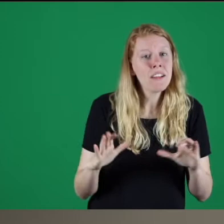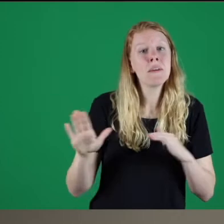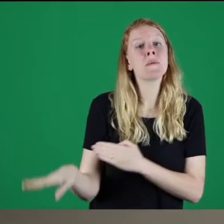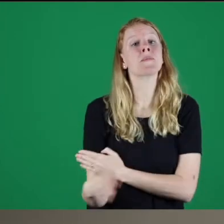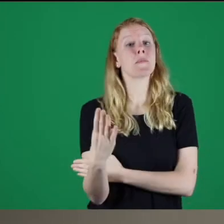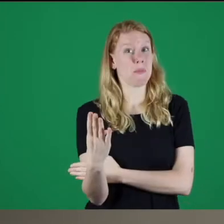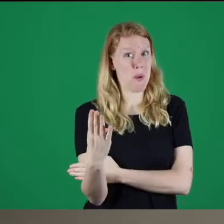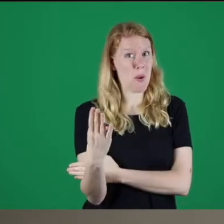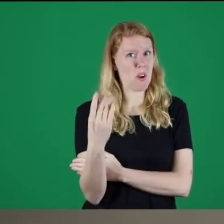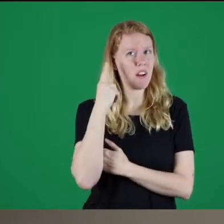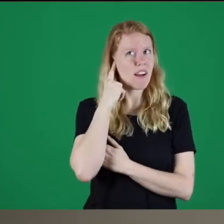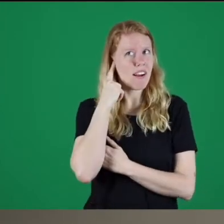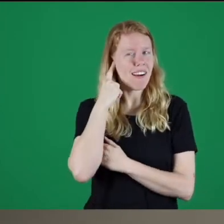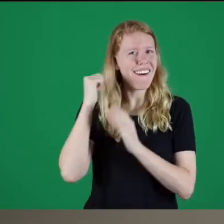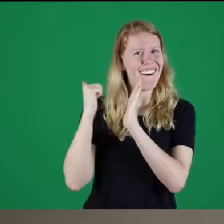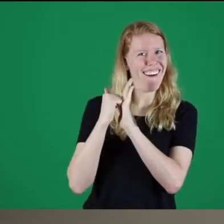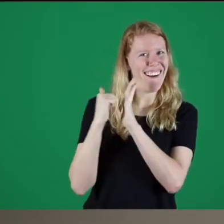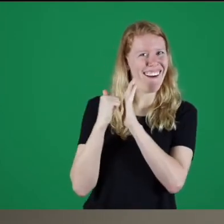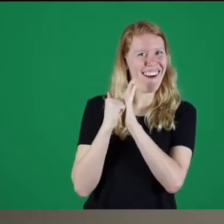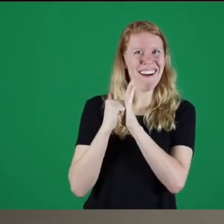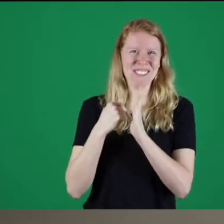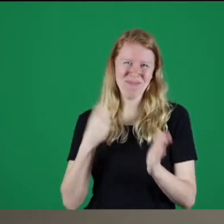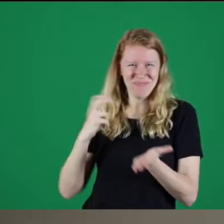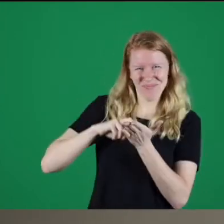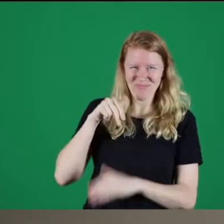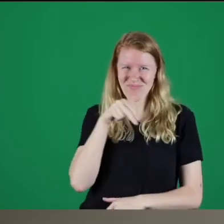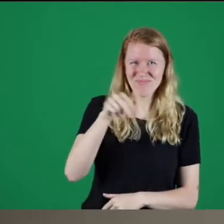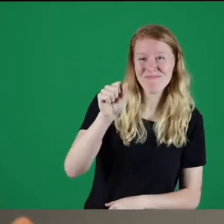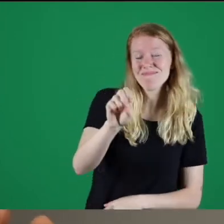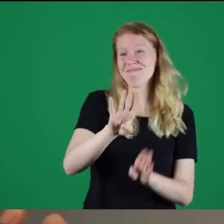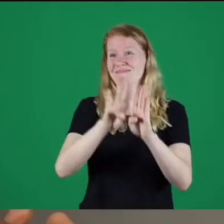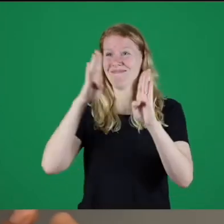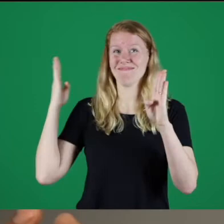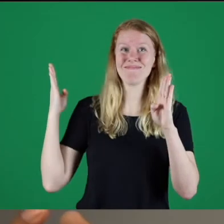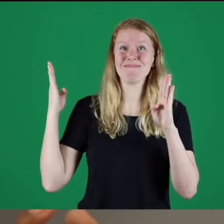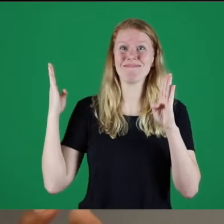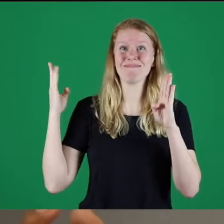the morning, I heard a knock at my door. I opened my door